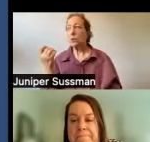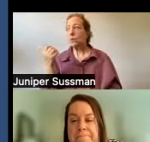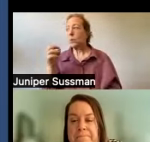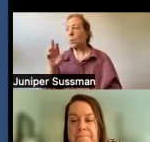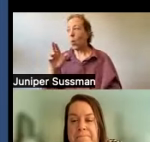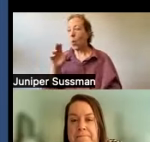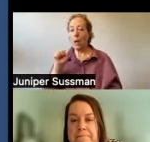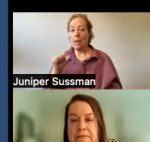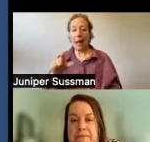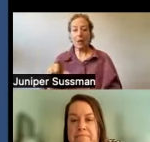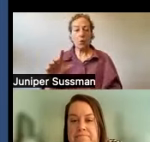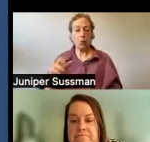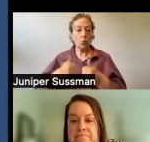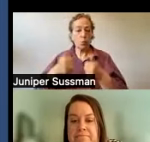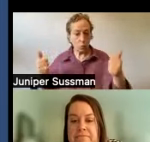telecommute?